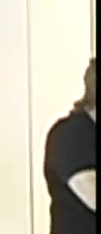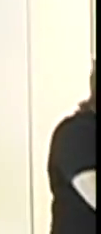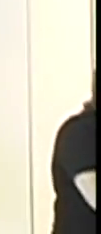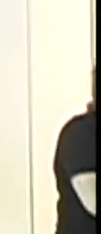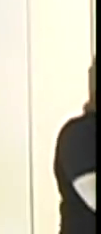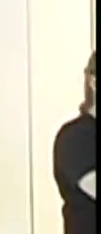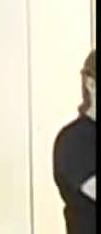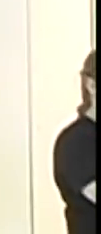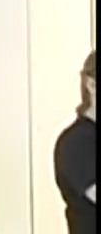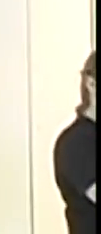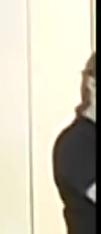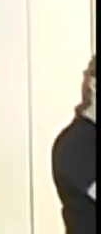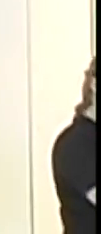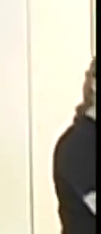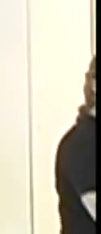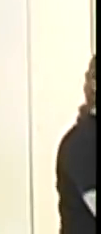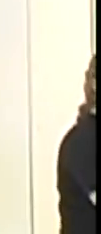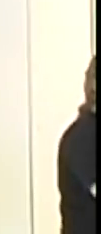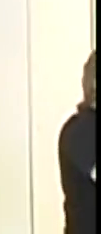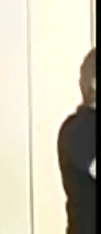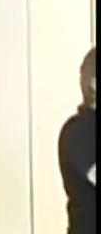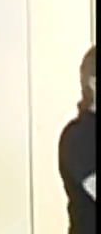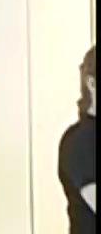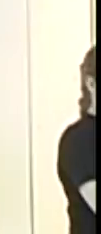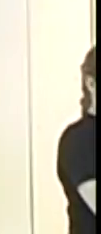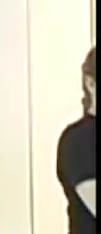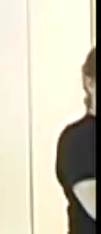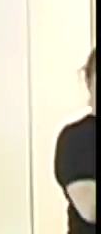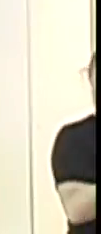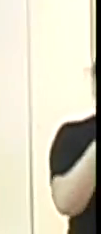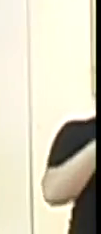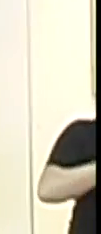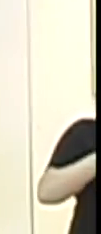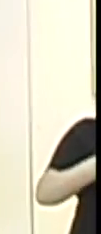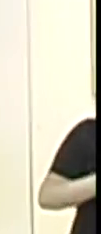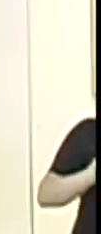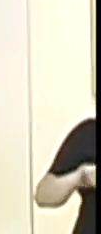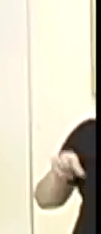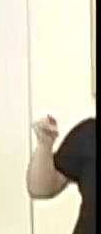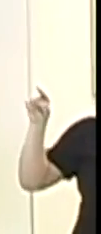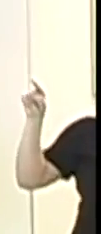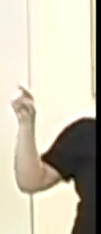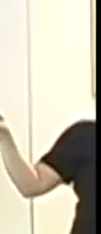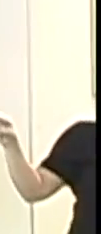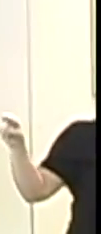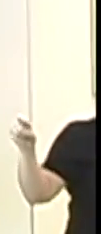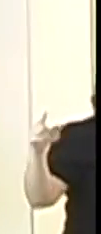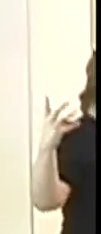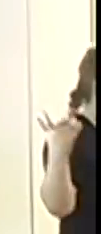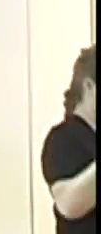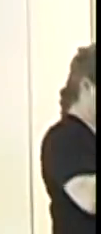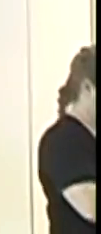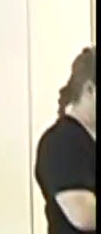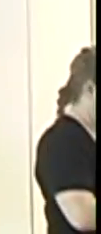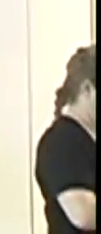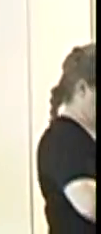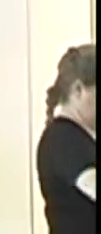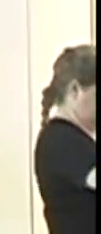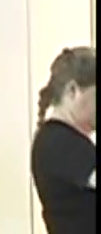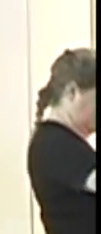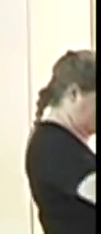specific hypothesis that I want to test is that if a child substitutes an unexpected joint for the